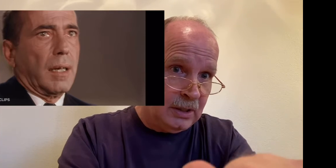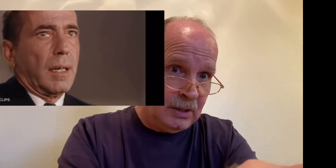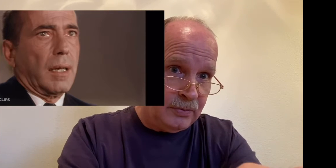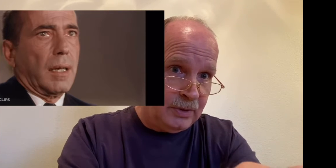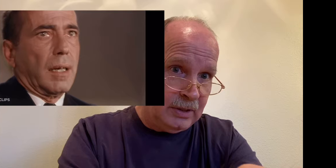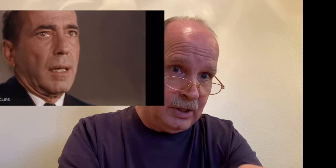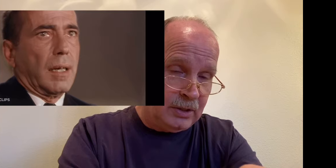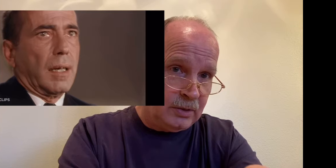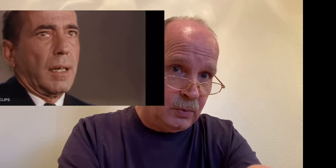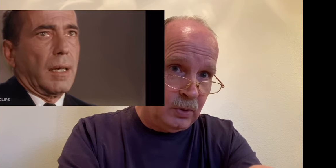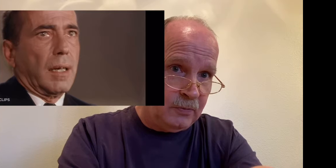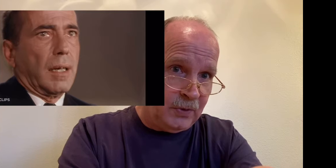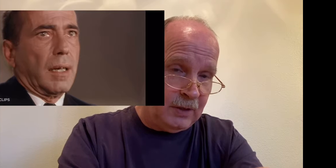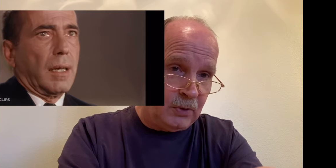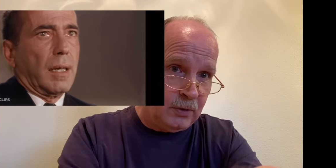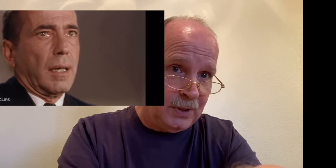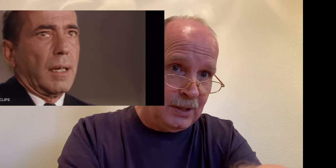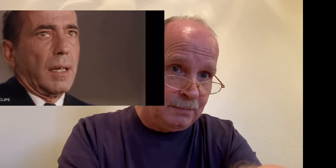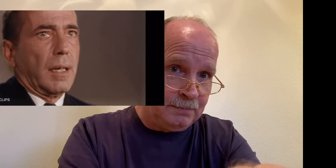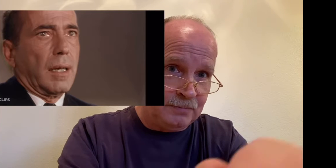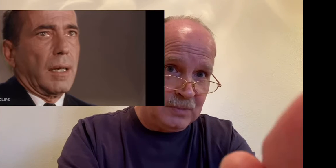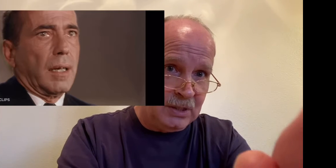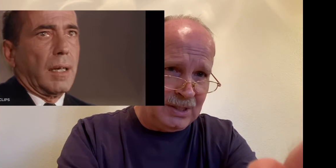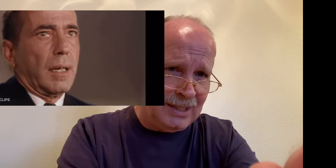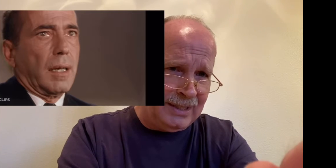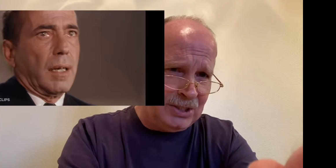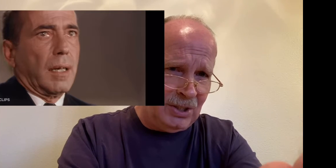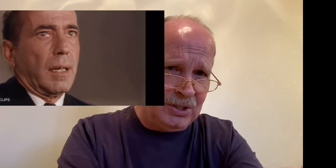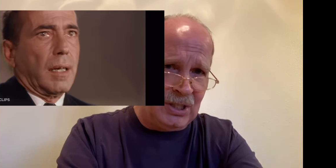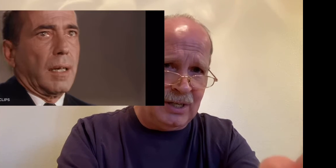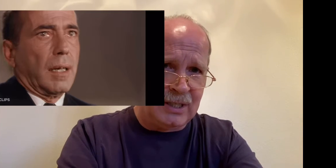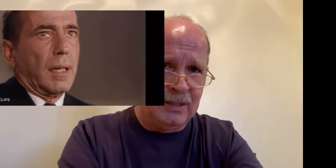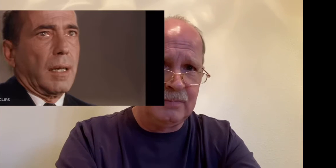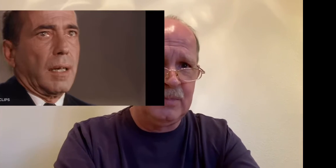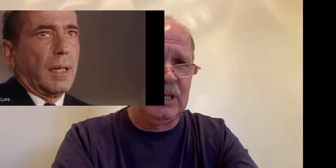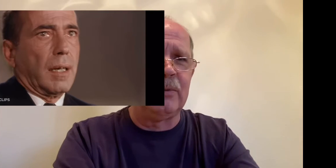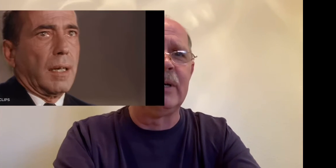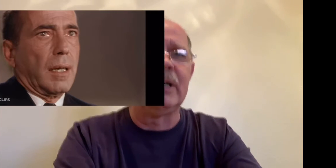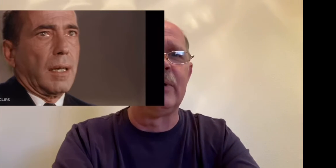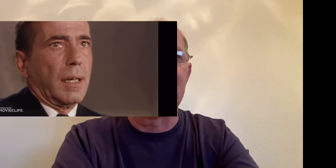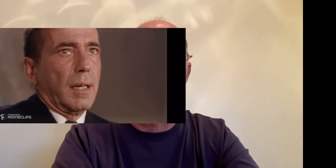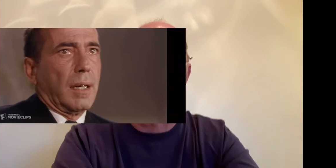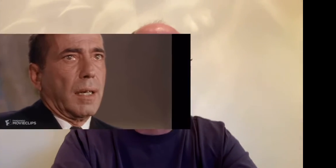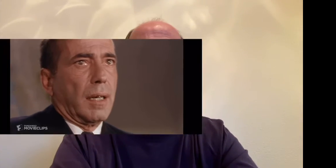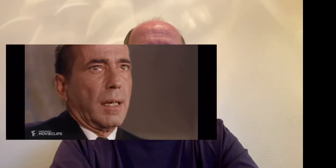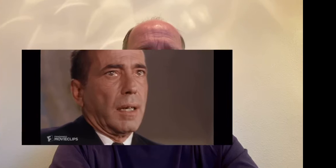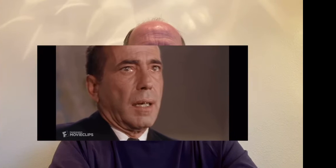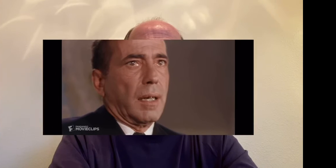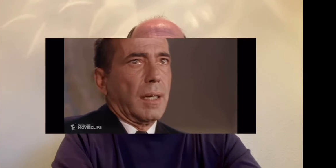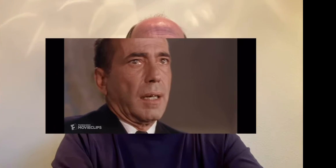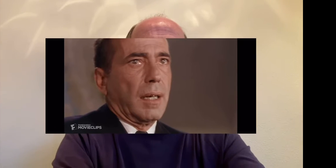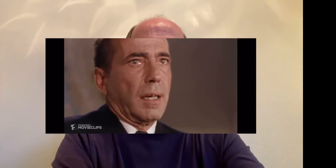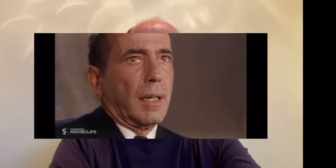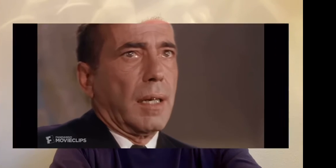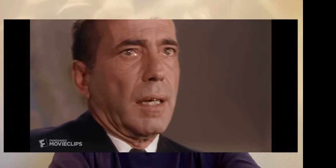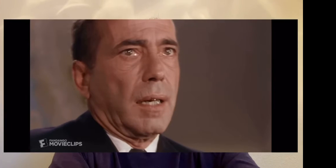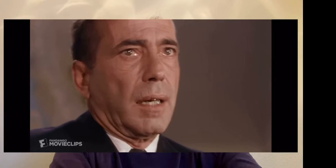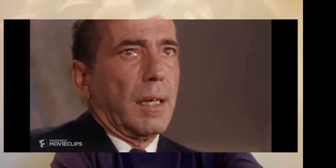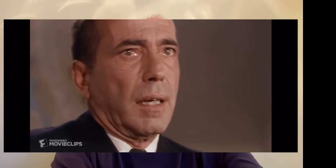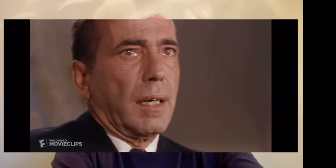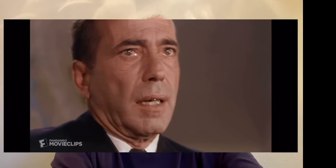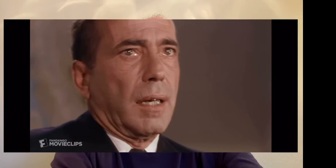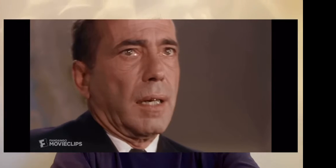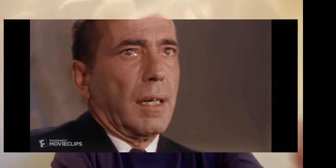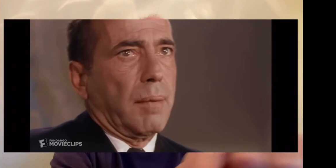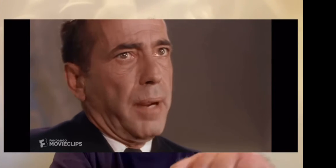sure they're going to rule in favor of him until he starts talking. Anyway, here we go. Take it away, Hump. I don't know